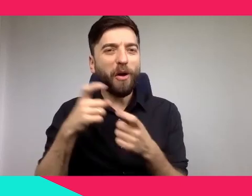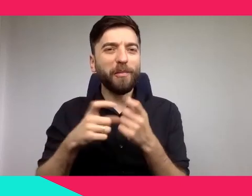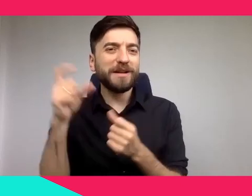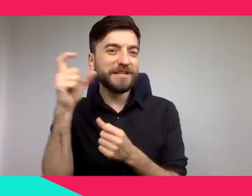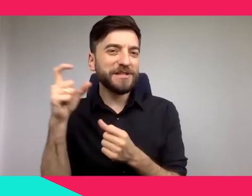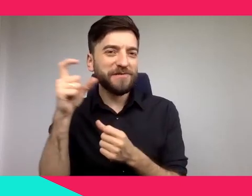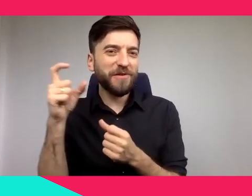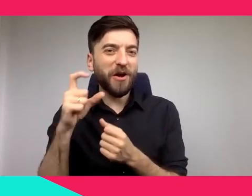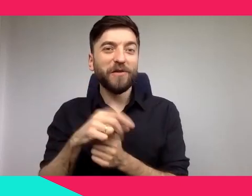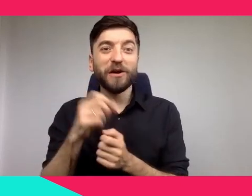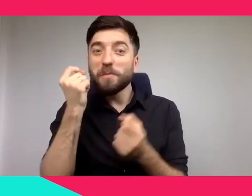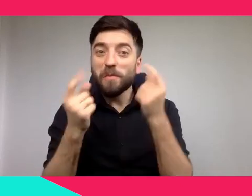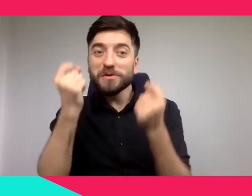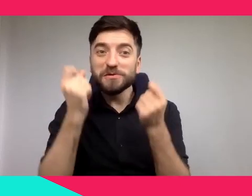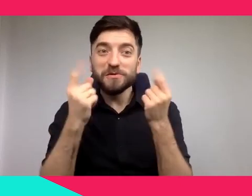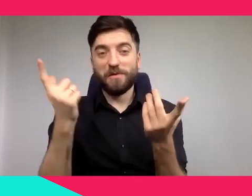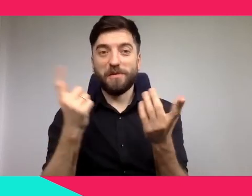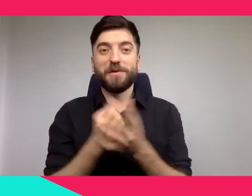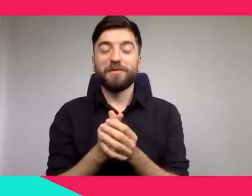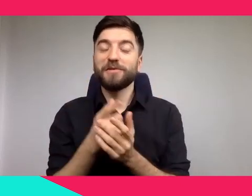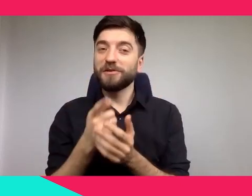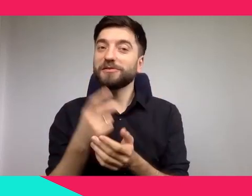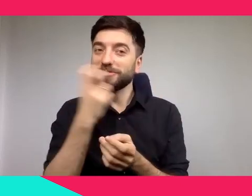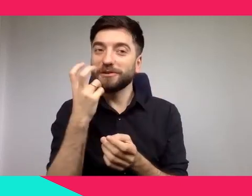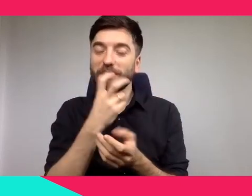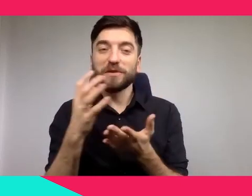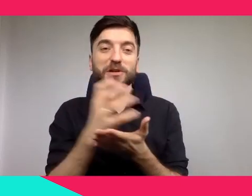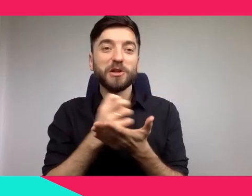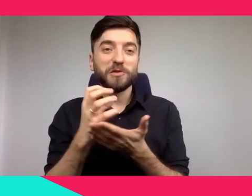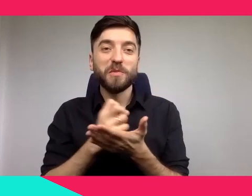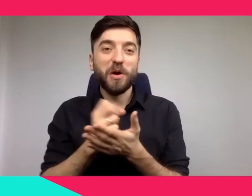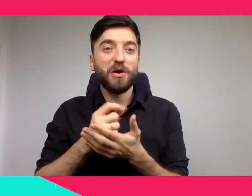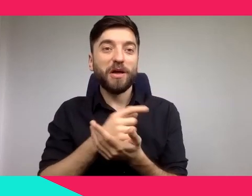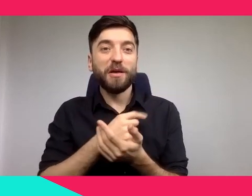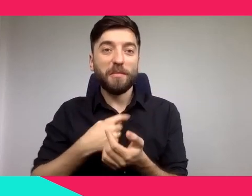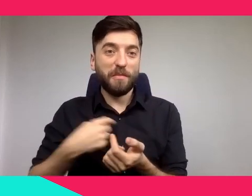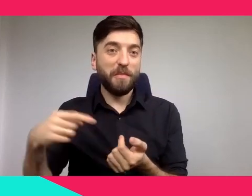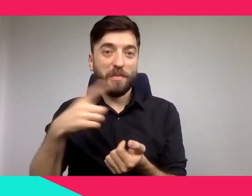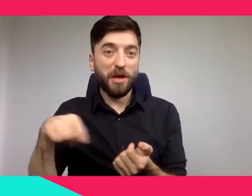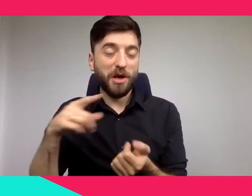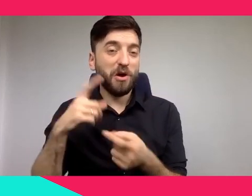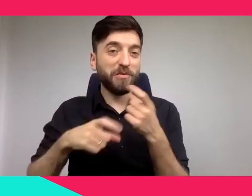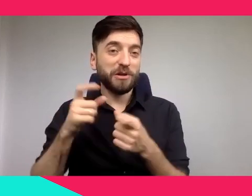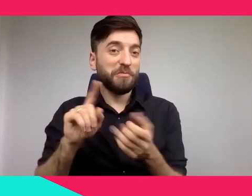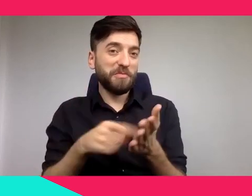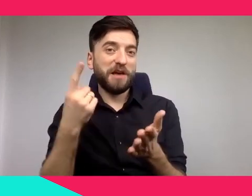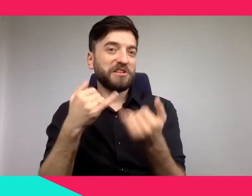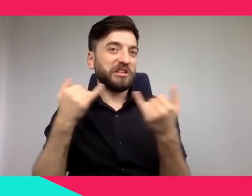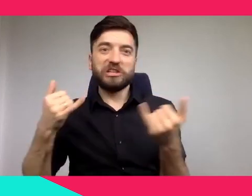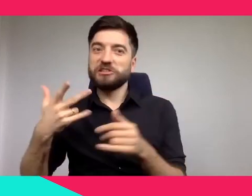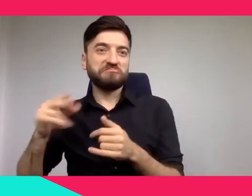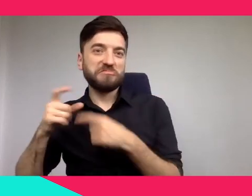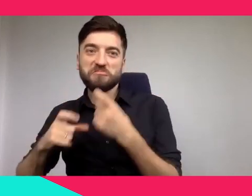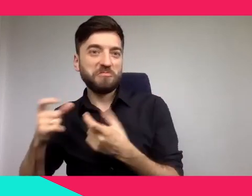done. So we went in for weekends with programmers. And this is one of the first results from one of those